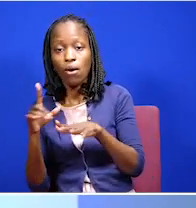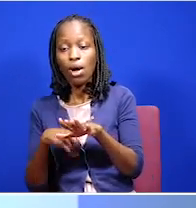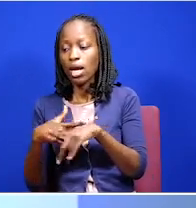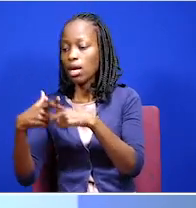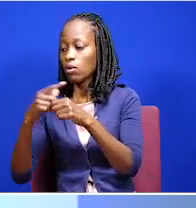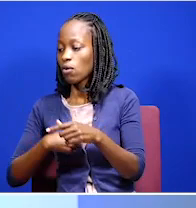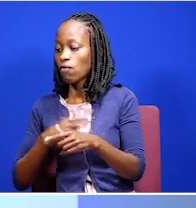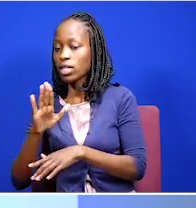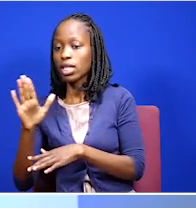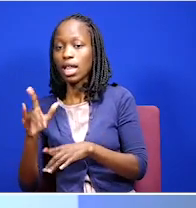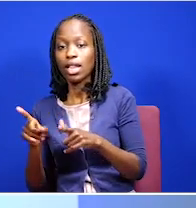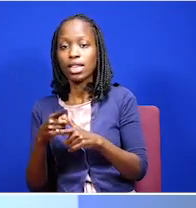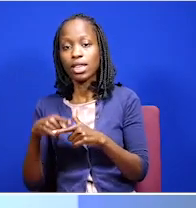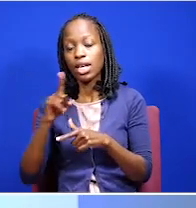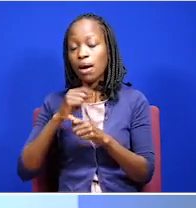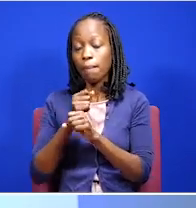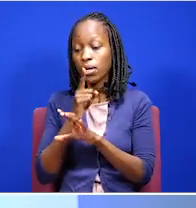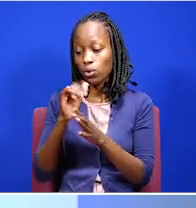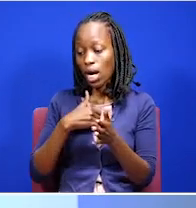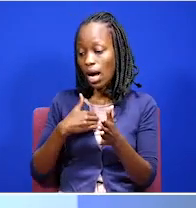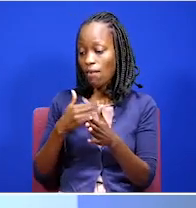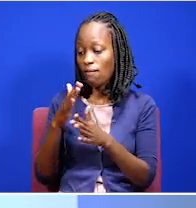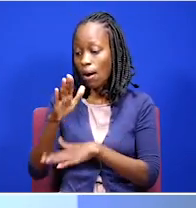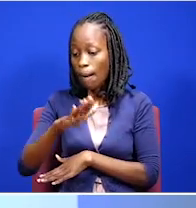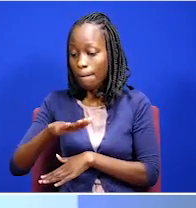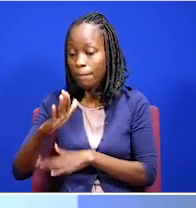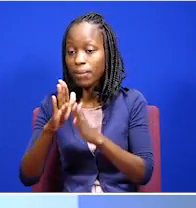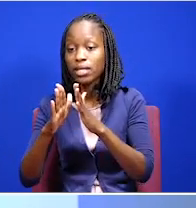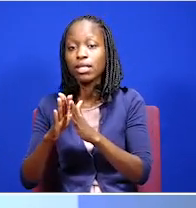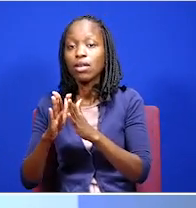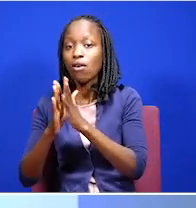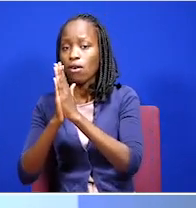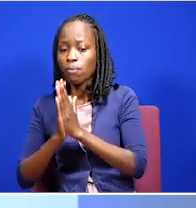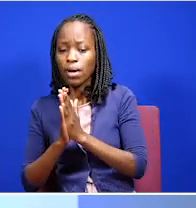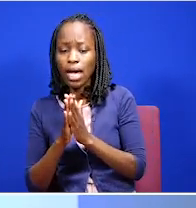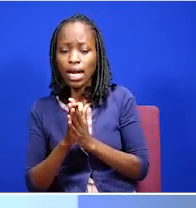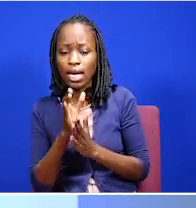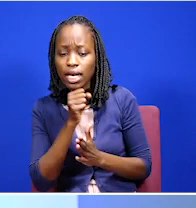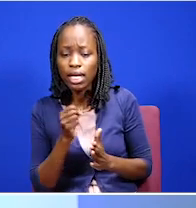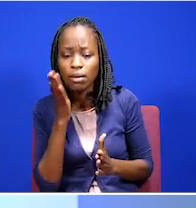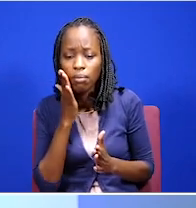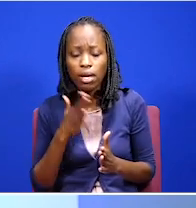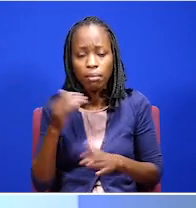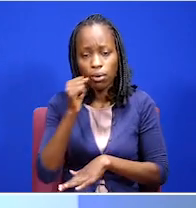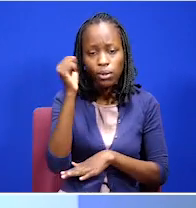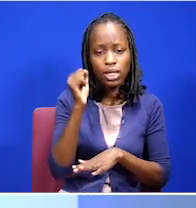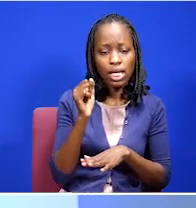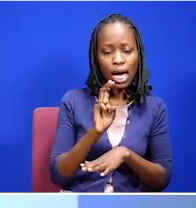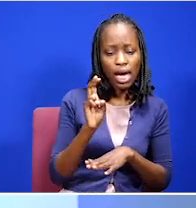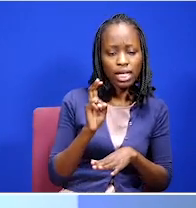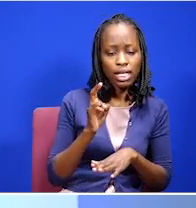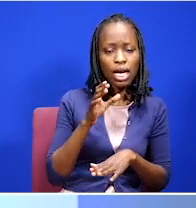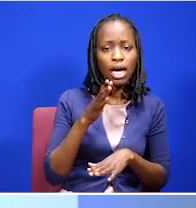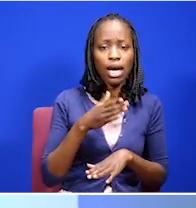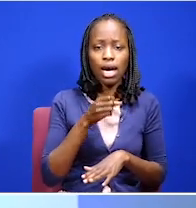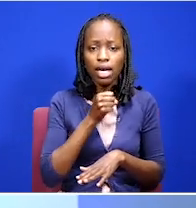one in Canada. And whenever I go, I make sure I have a place of prayer, a hiding place. And you